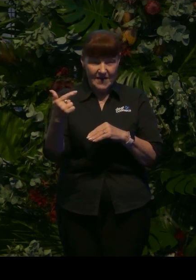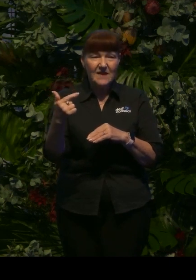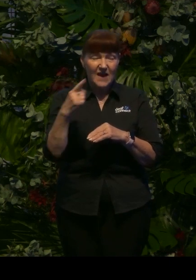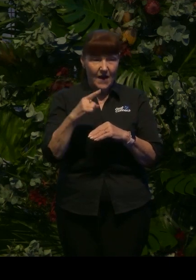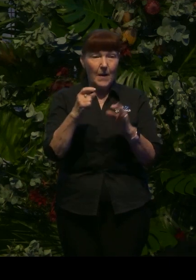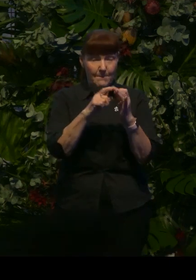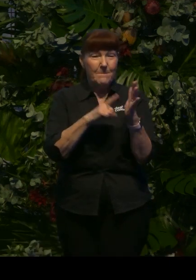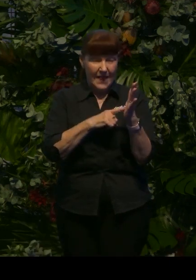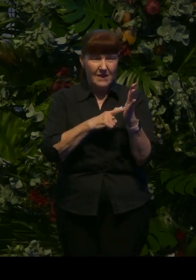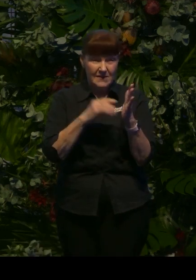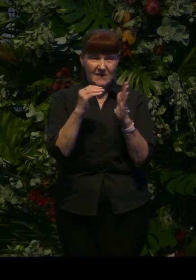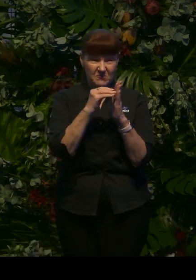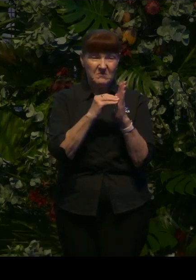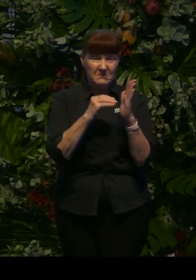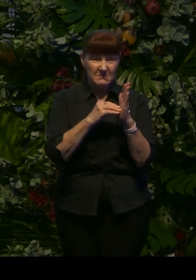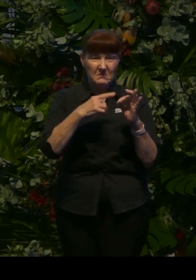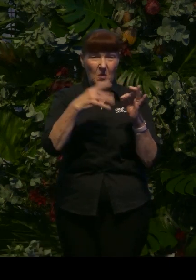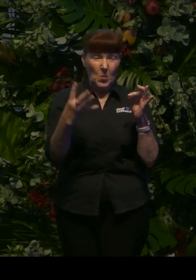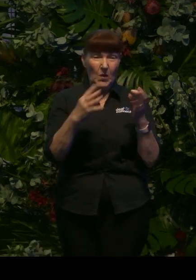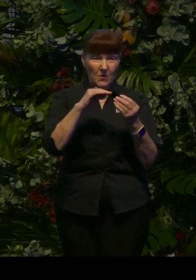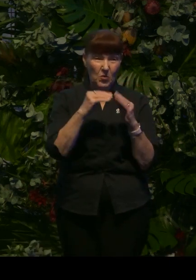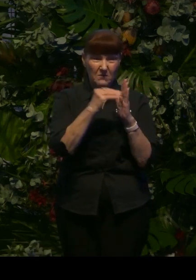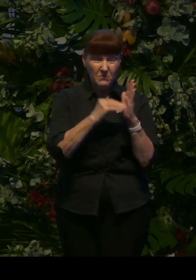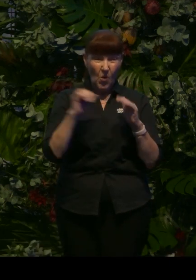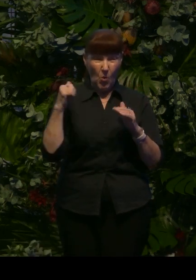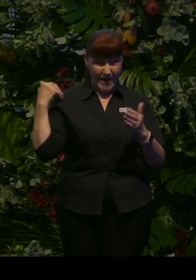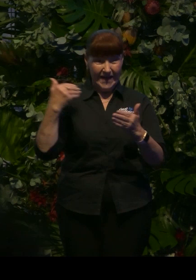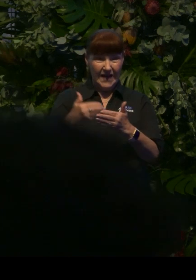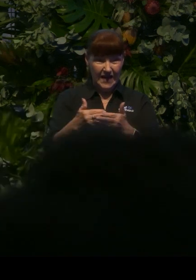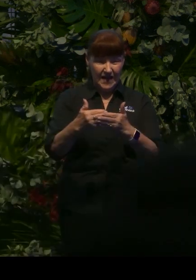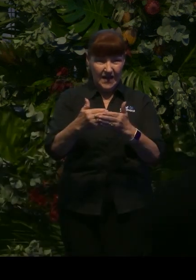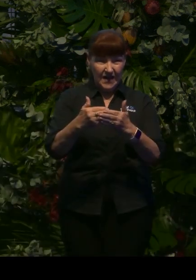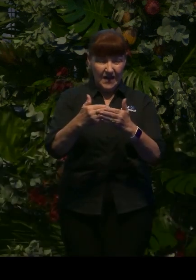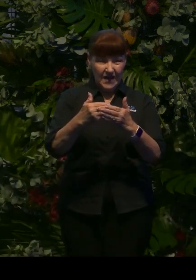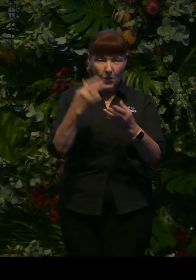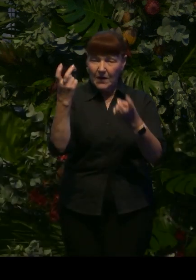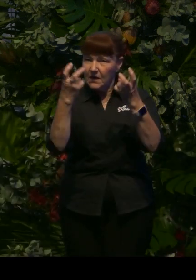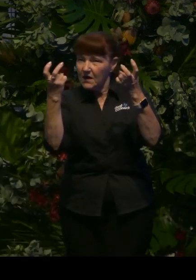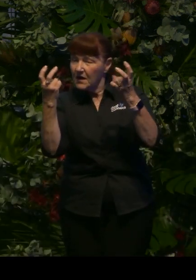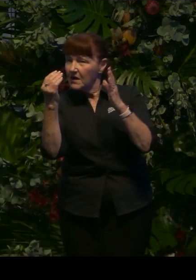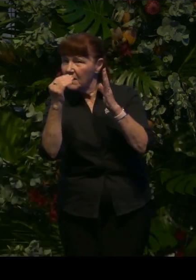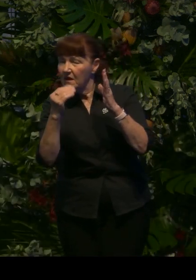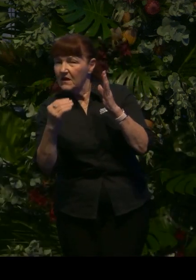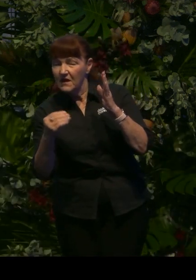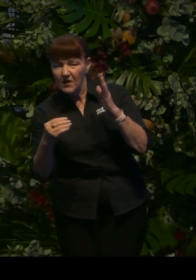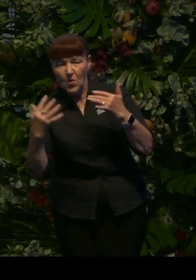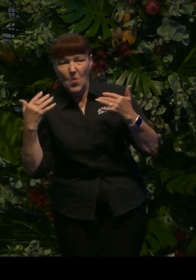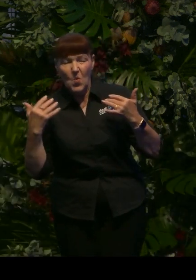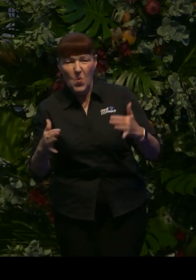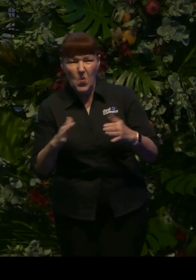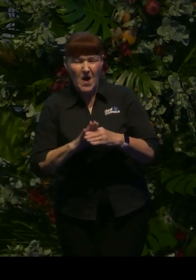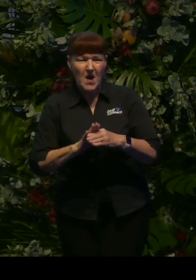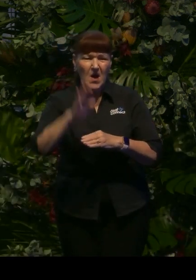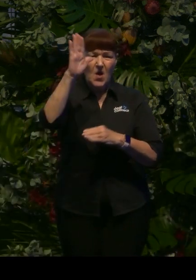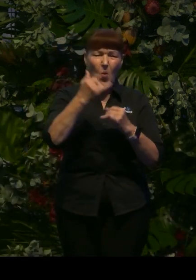anti-LGBTQIA+ bills. That's 327 already. We are on record pace as compared to recent